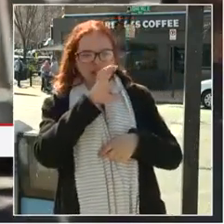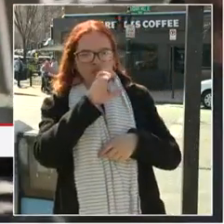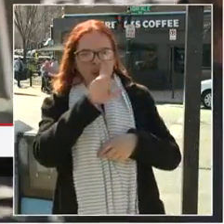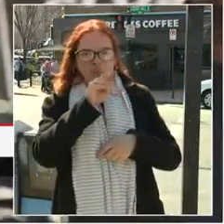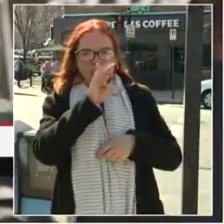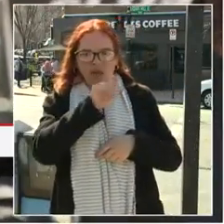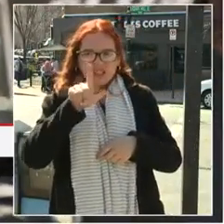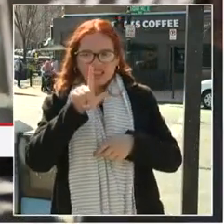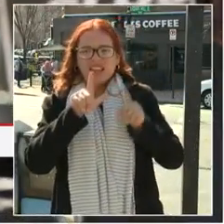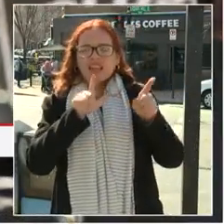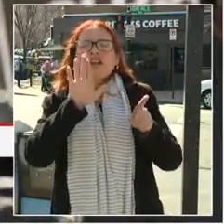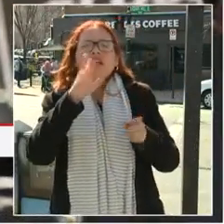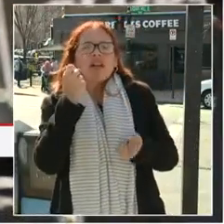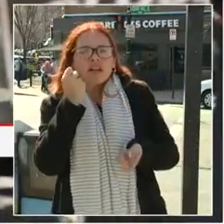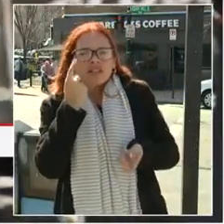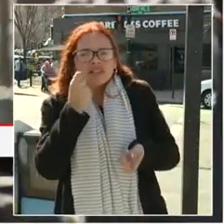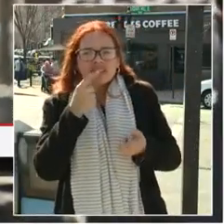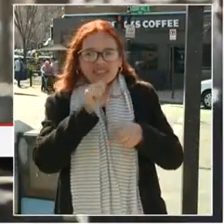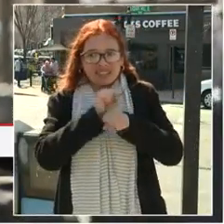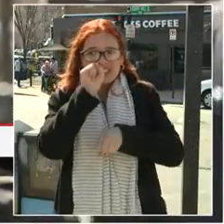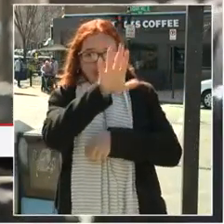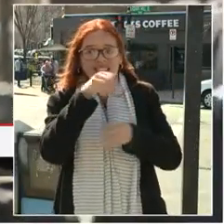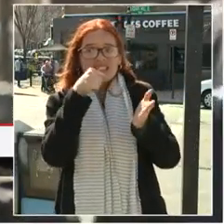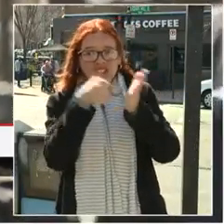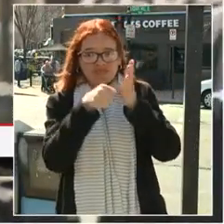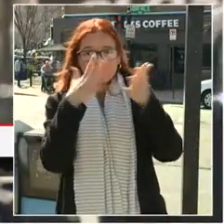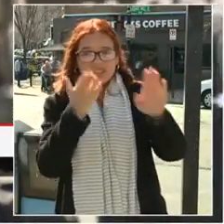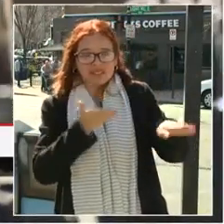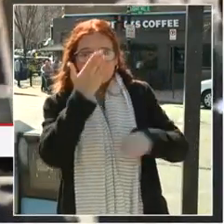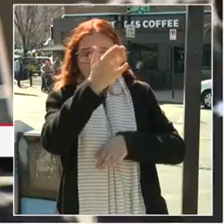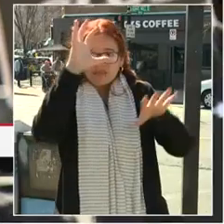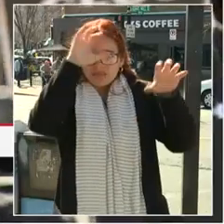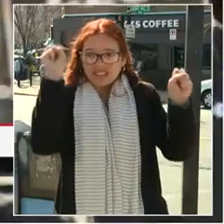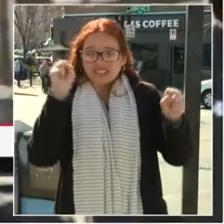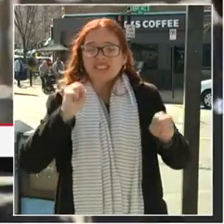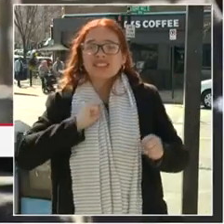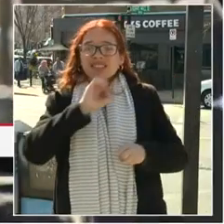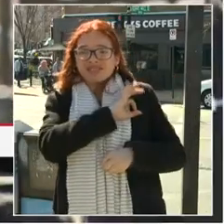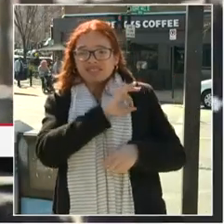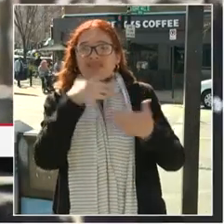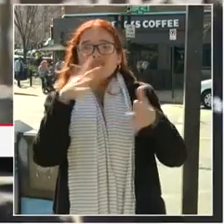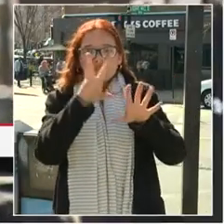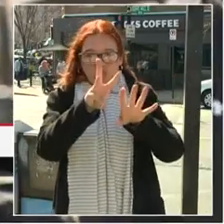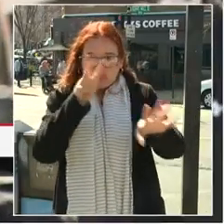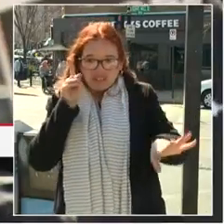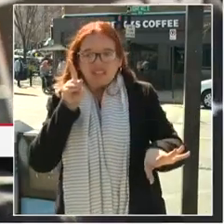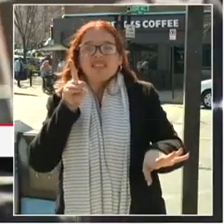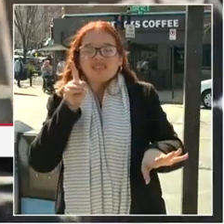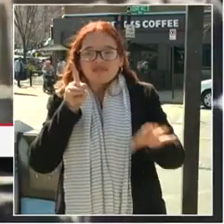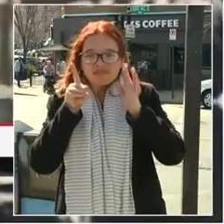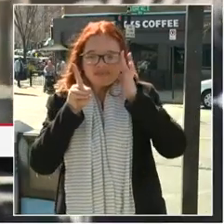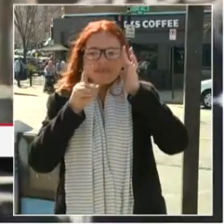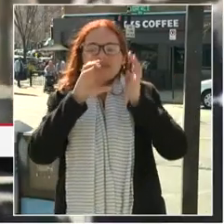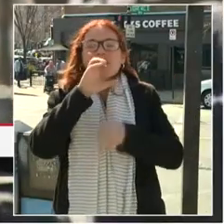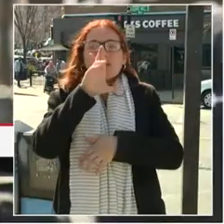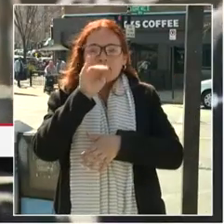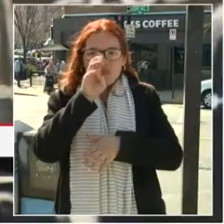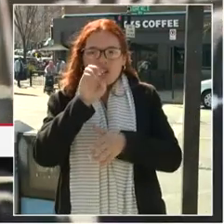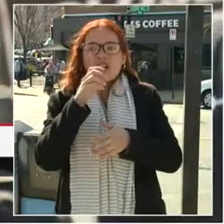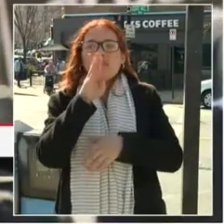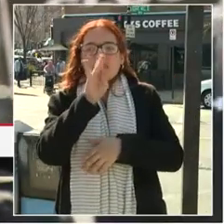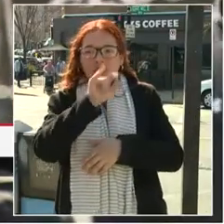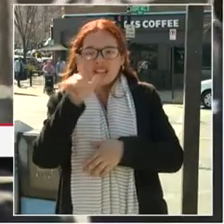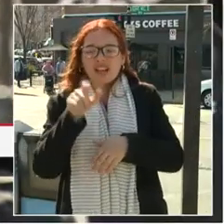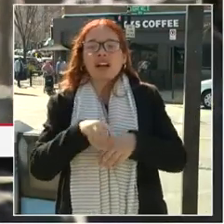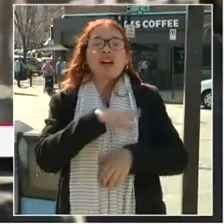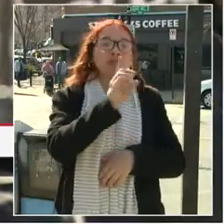the chair sent a letter to the president of the Senate withdrawing the crime bill. Both Democratic and Republican Senate leadership have said the vote's